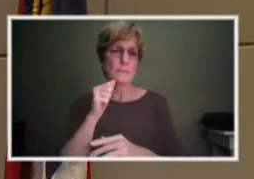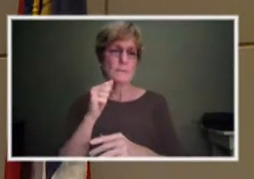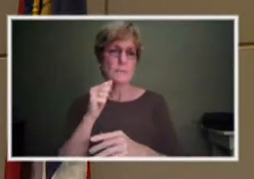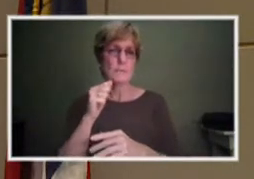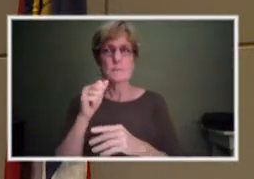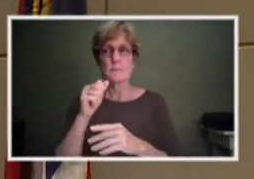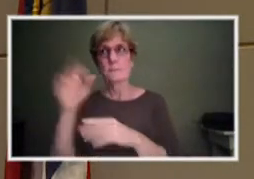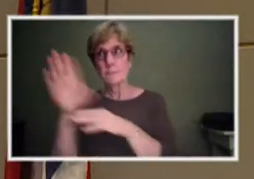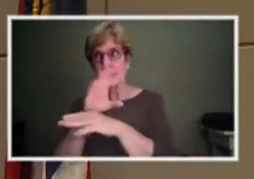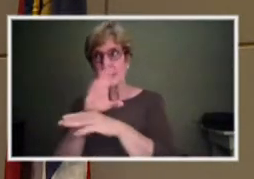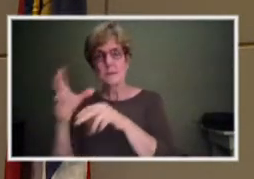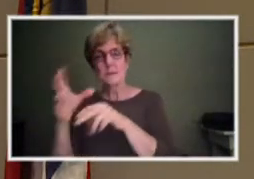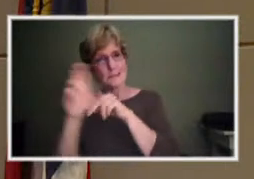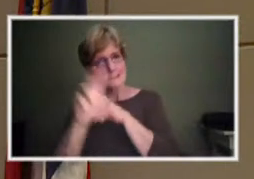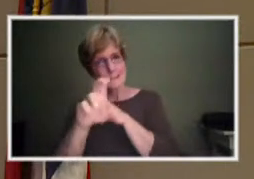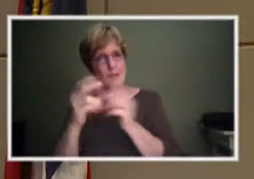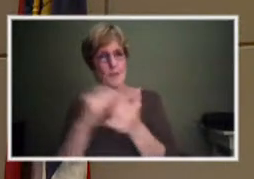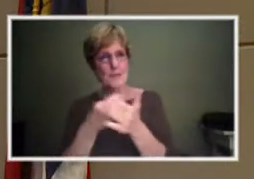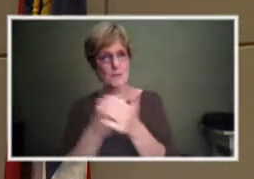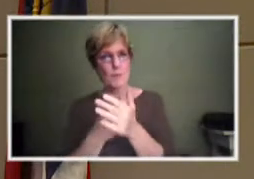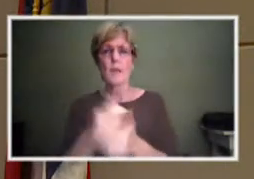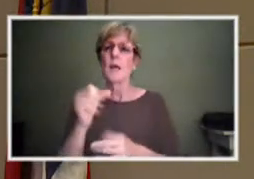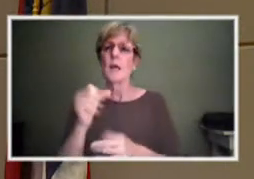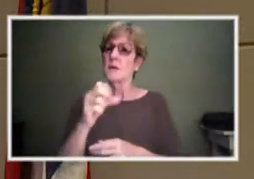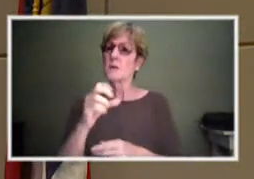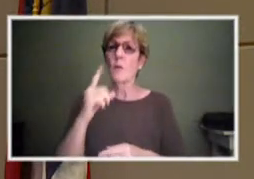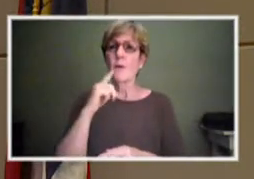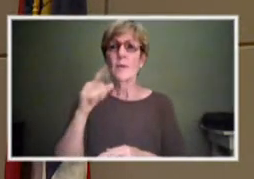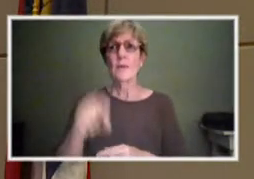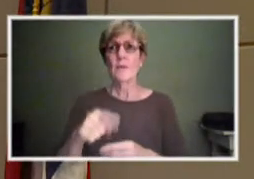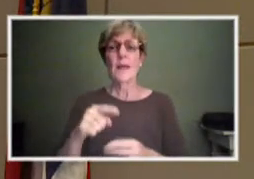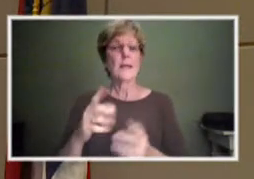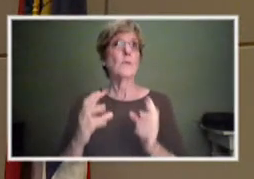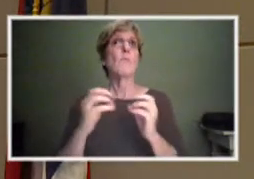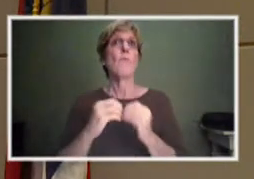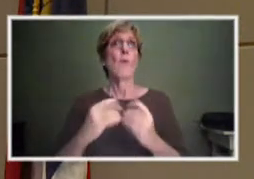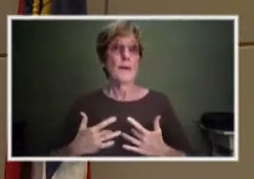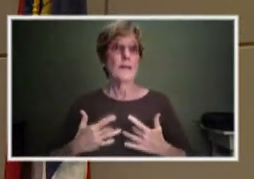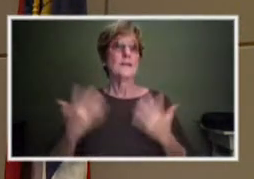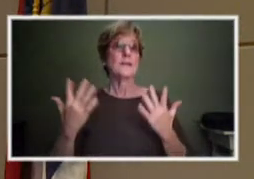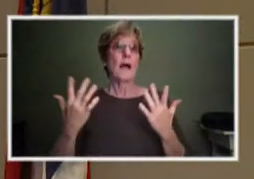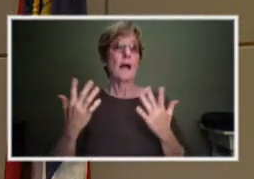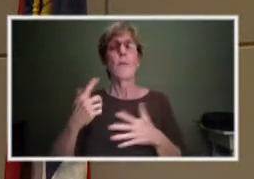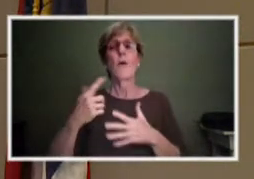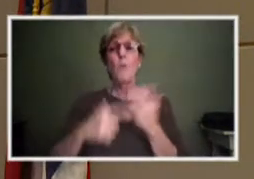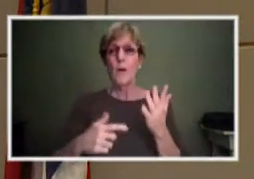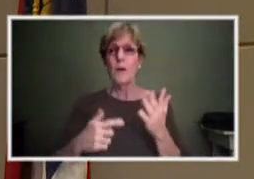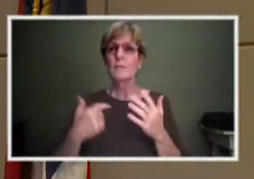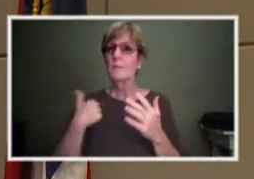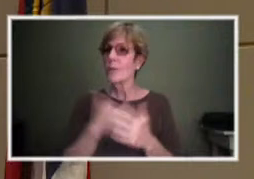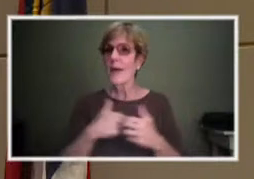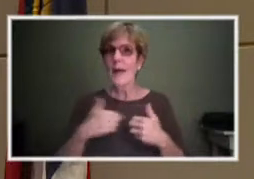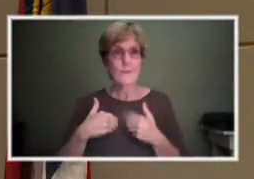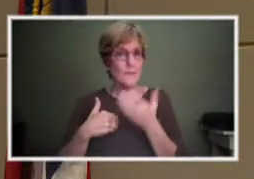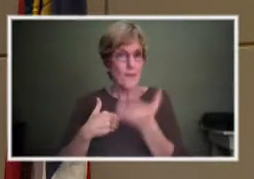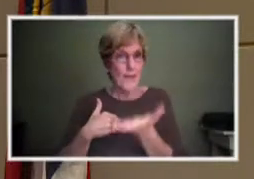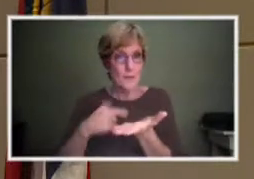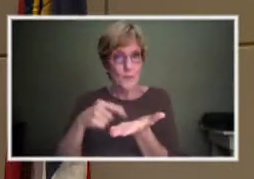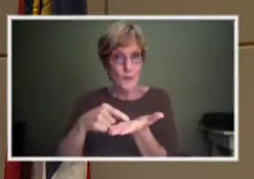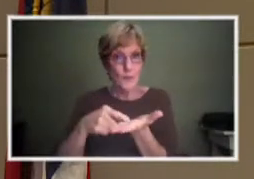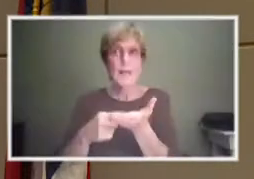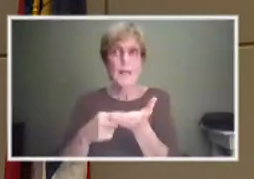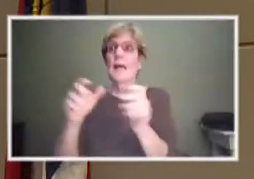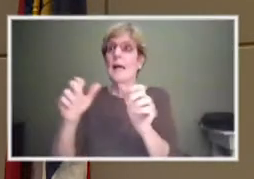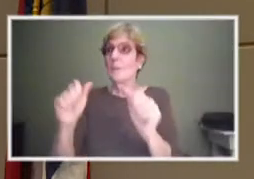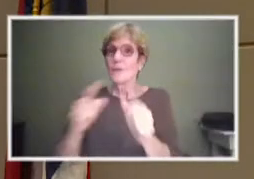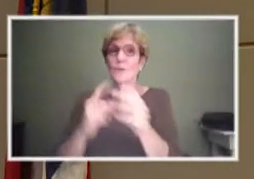they believe in this opportunity too. So that makes me even more excited about, you know, what we have in our hands and the potential for growth and to model